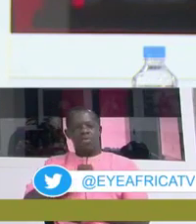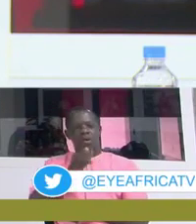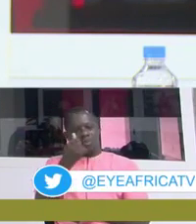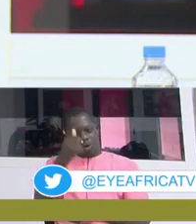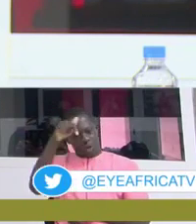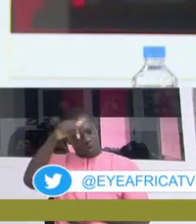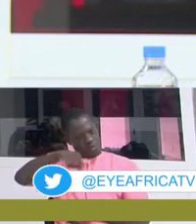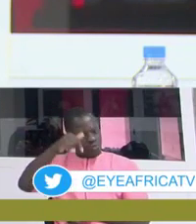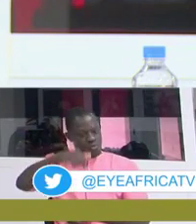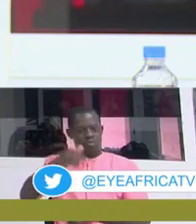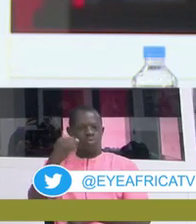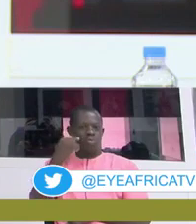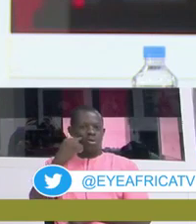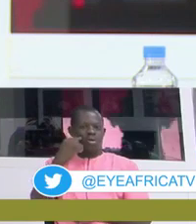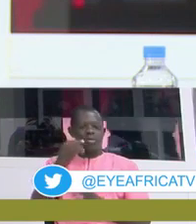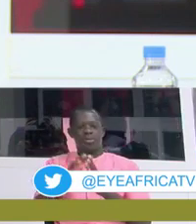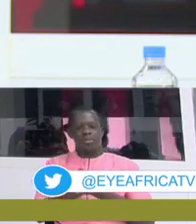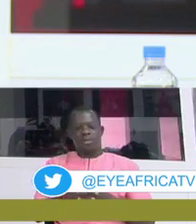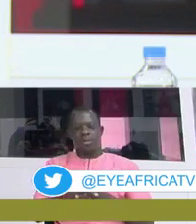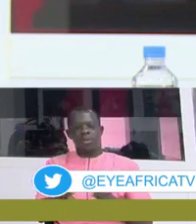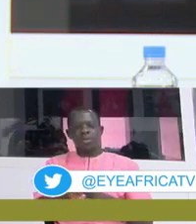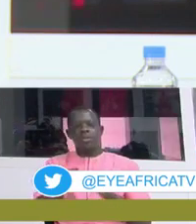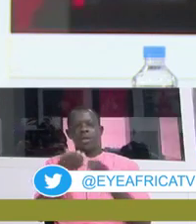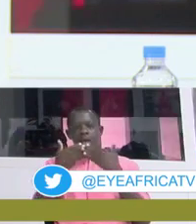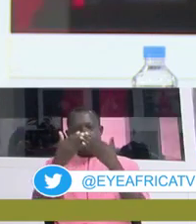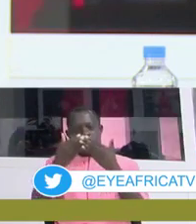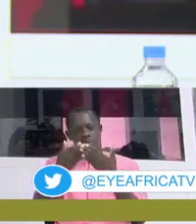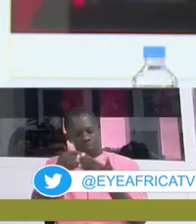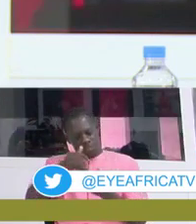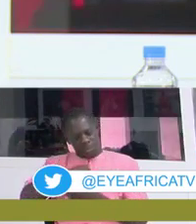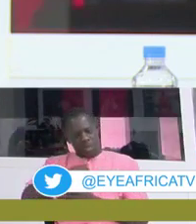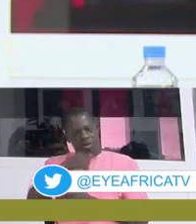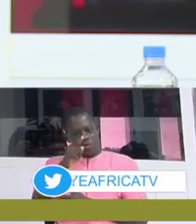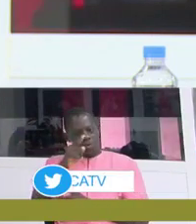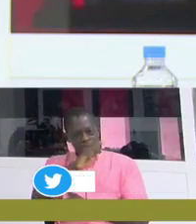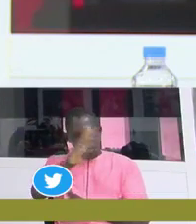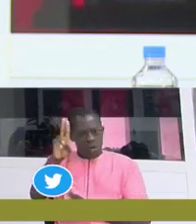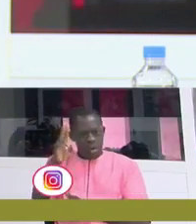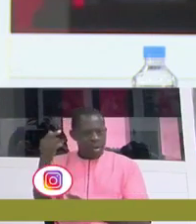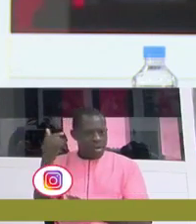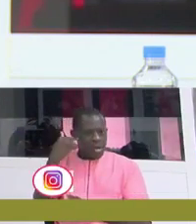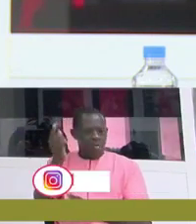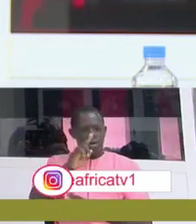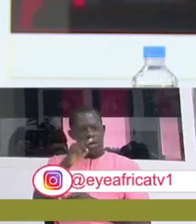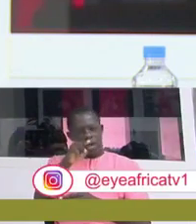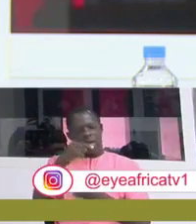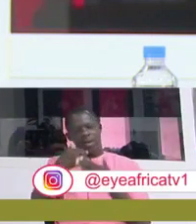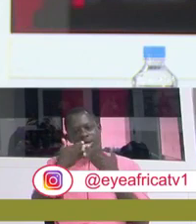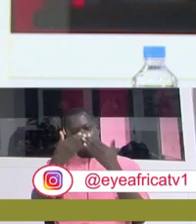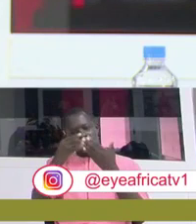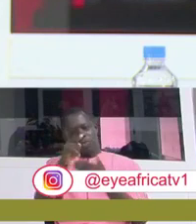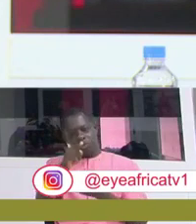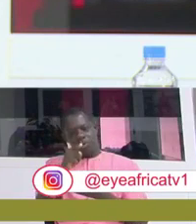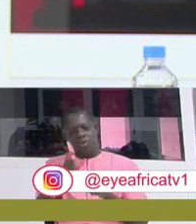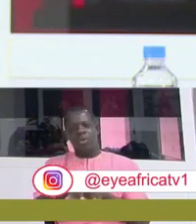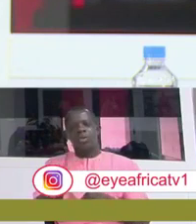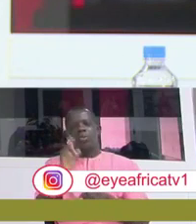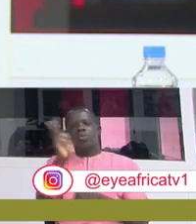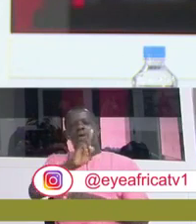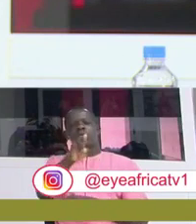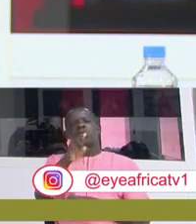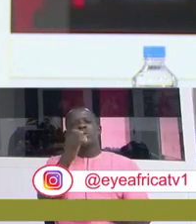money. Konye fonga mon foye ma moy bang. He said to me, do you not hear what I told you? Ko yemuna fonte. I said to him, what have you said